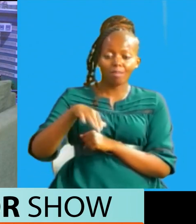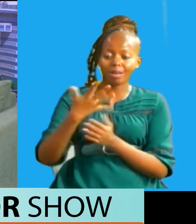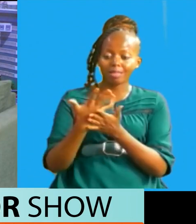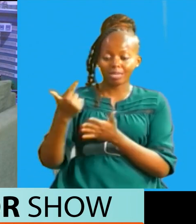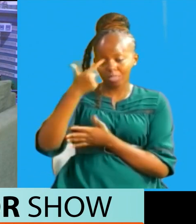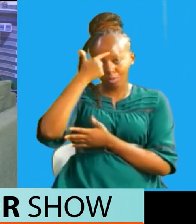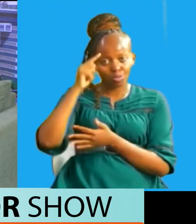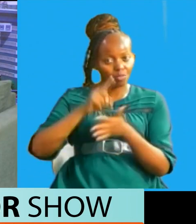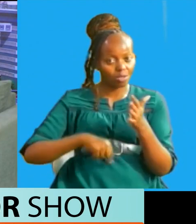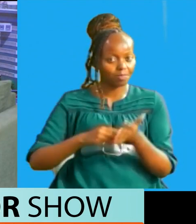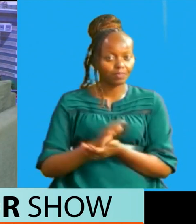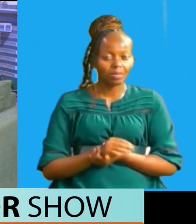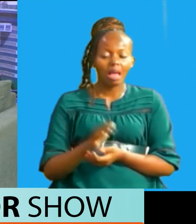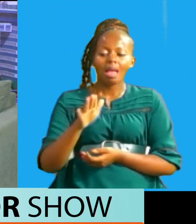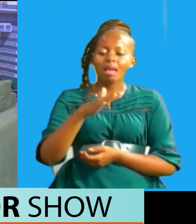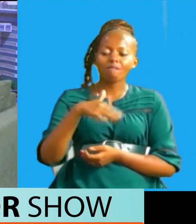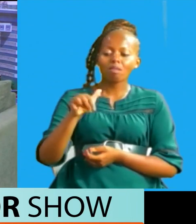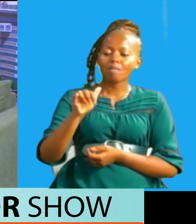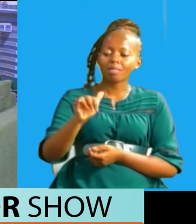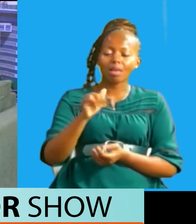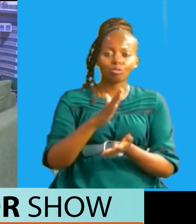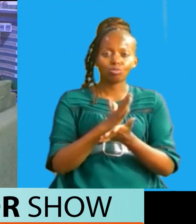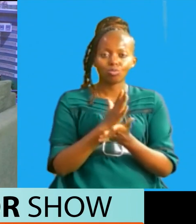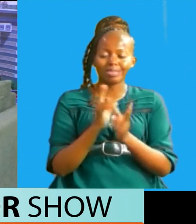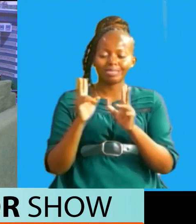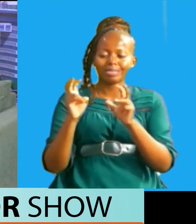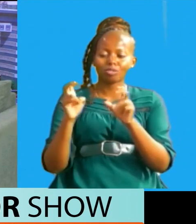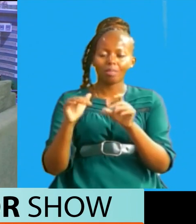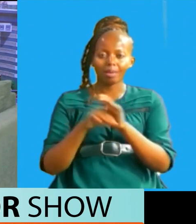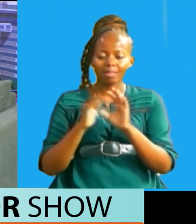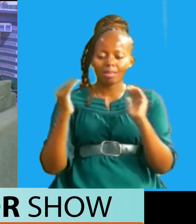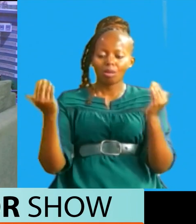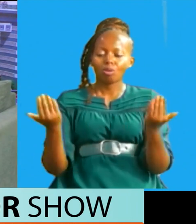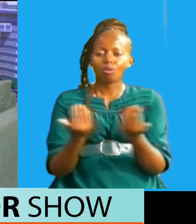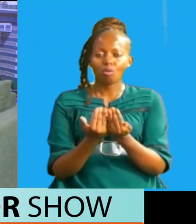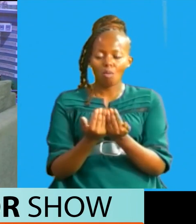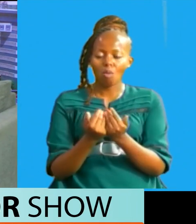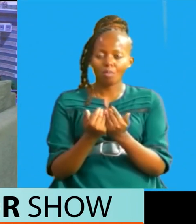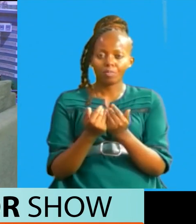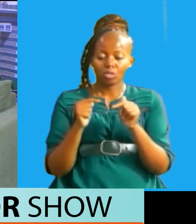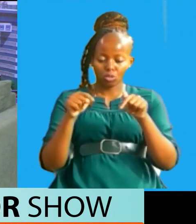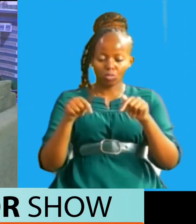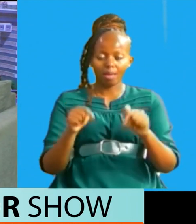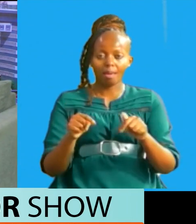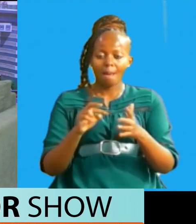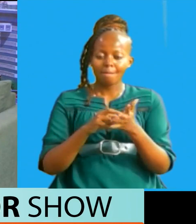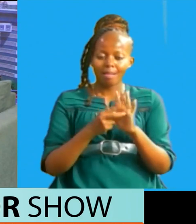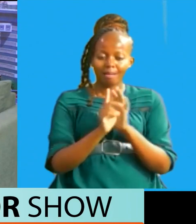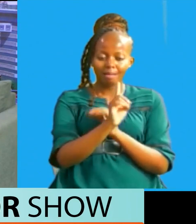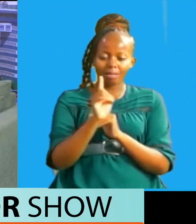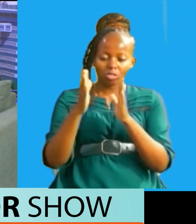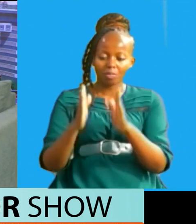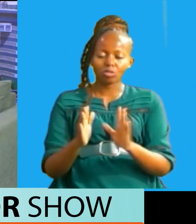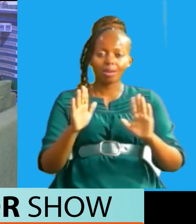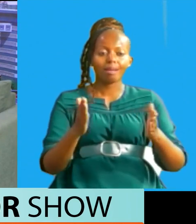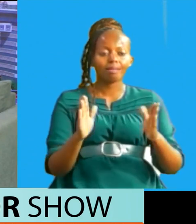now the environment is actually a topic in the global world today. Each and every person is